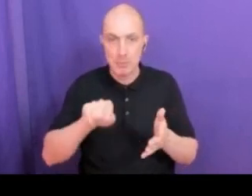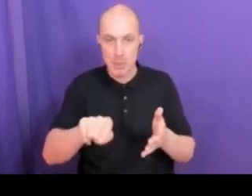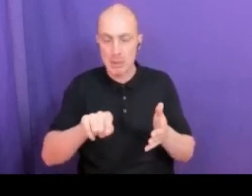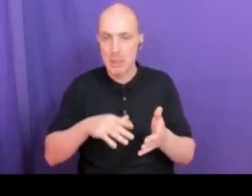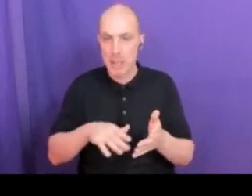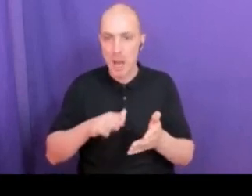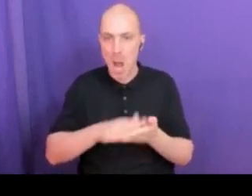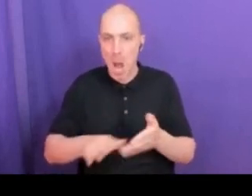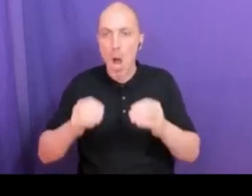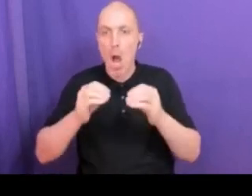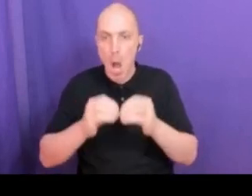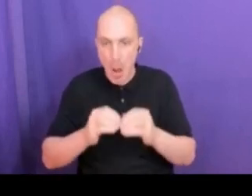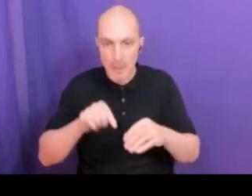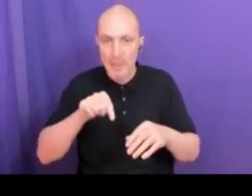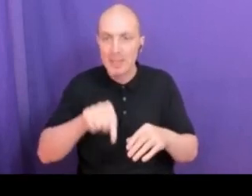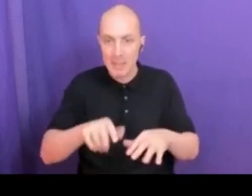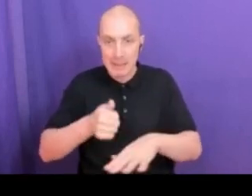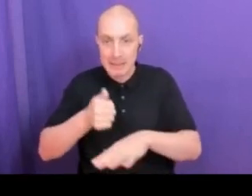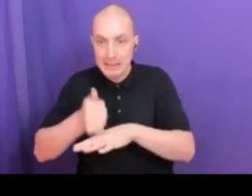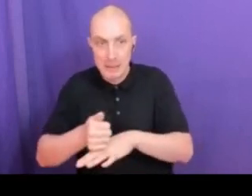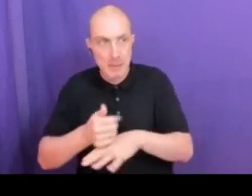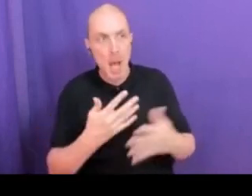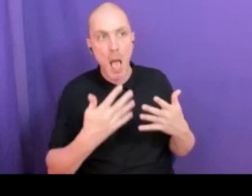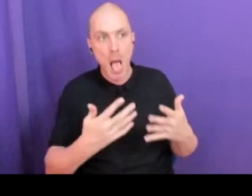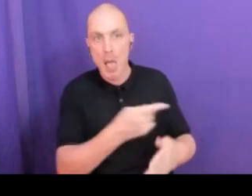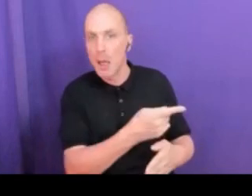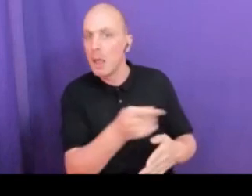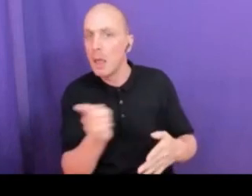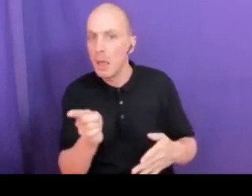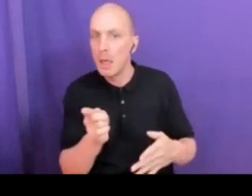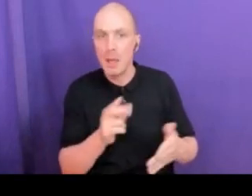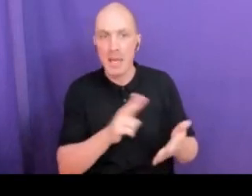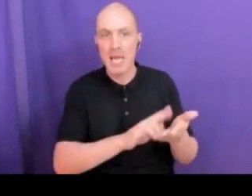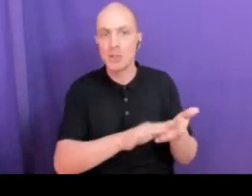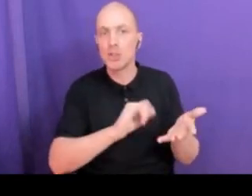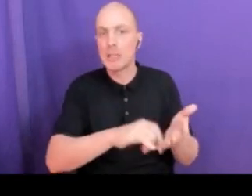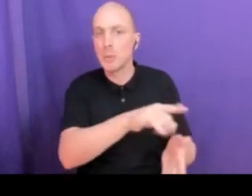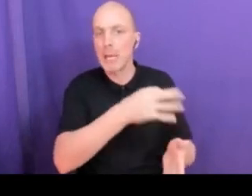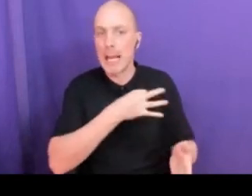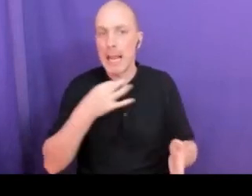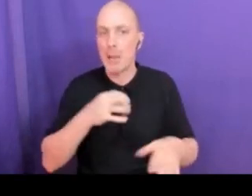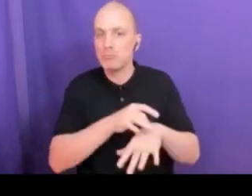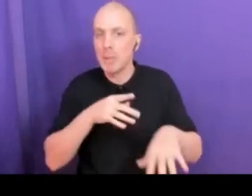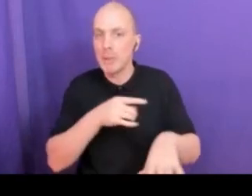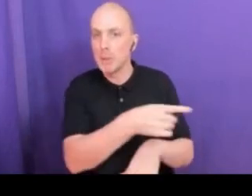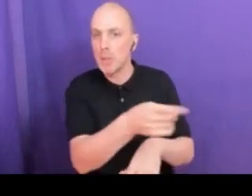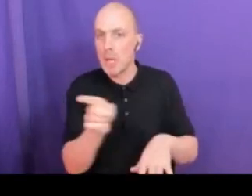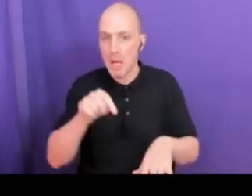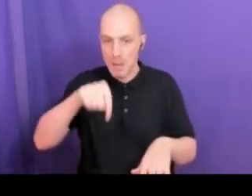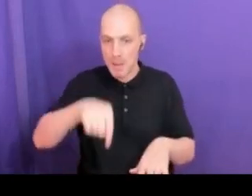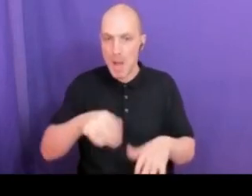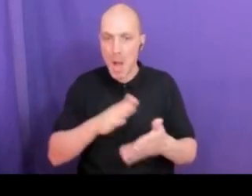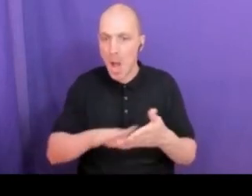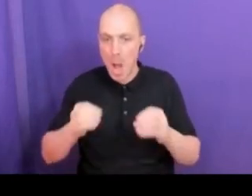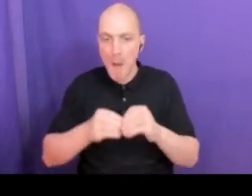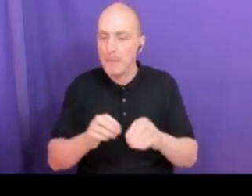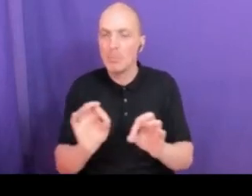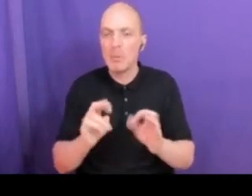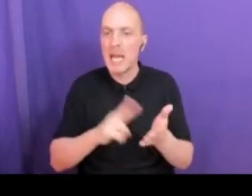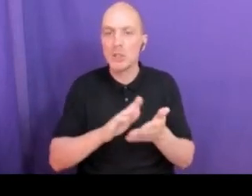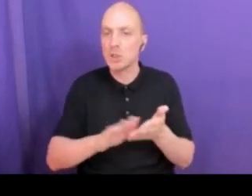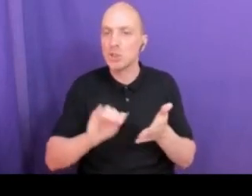So while the NHS services will be staffed by clinical staff, the NHS hubs wouldn't necessarily be so. But it's yet to be kind of